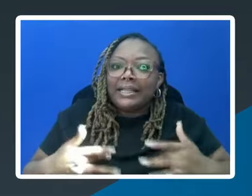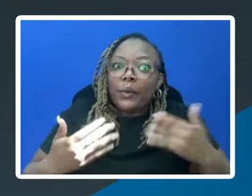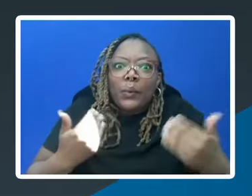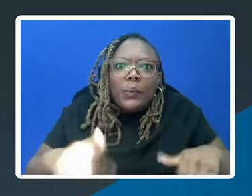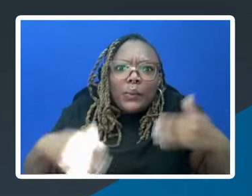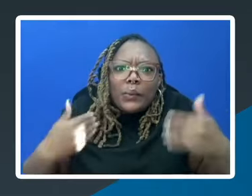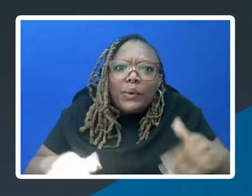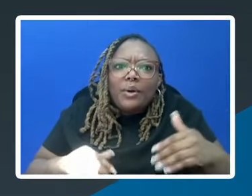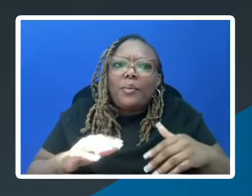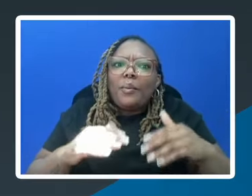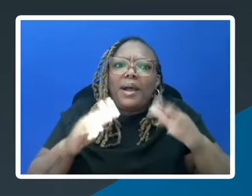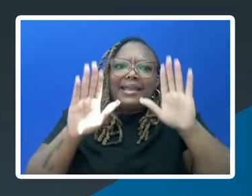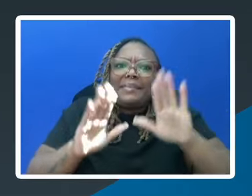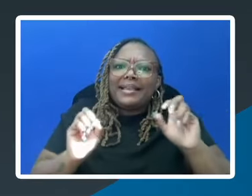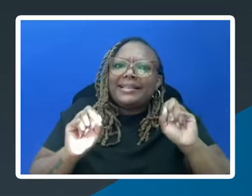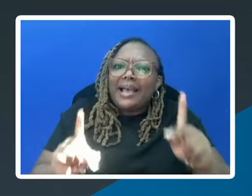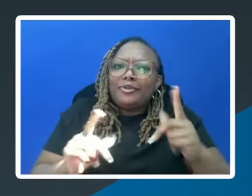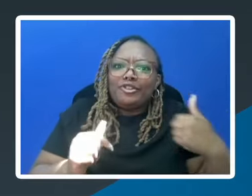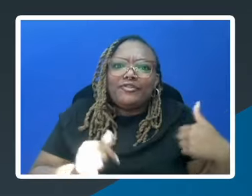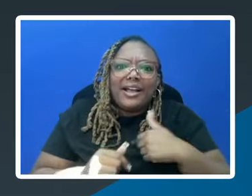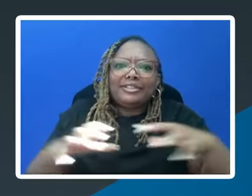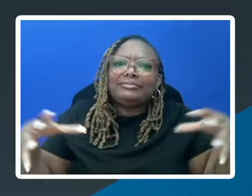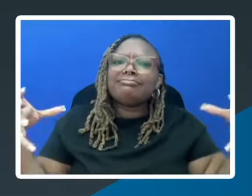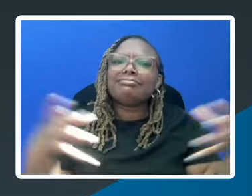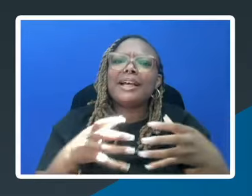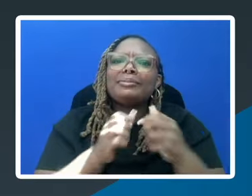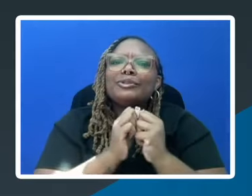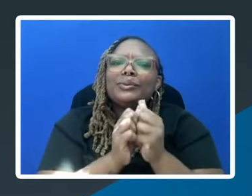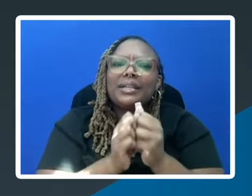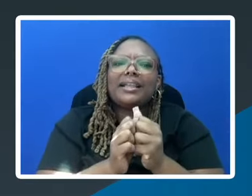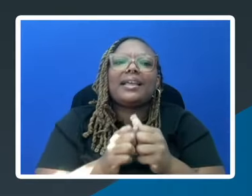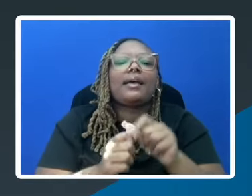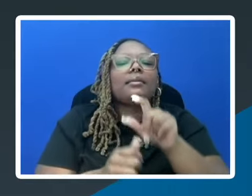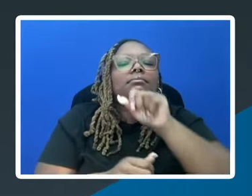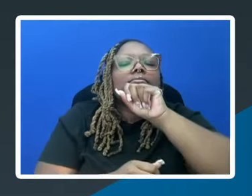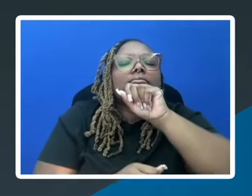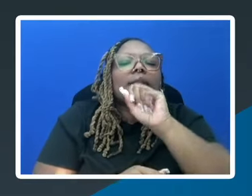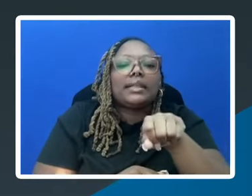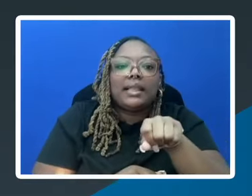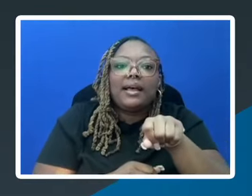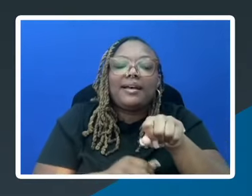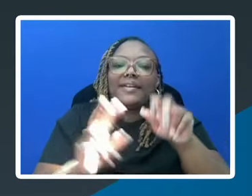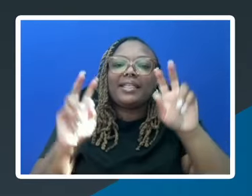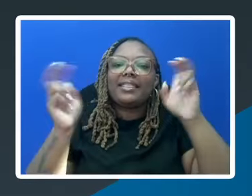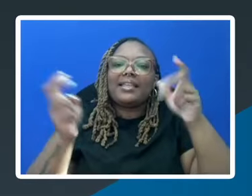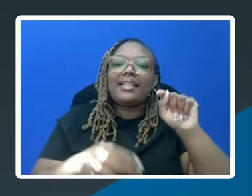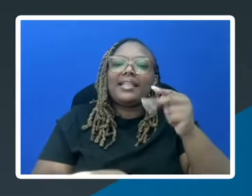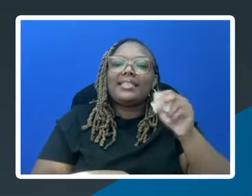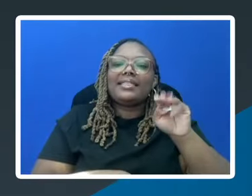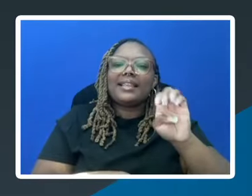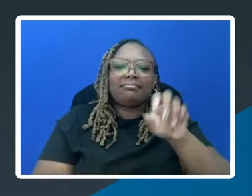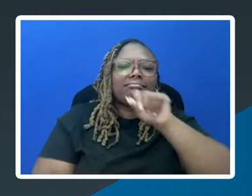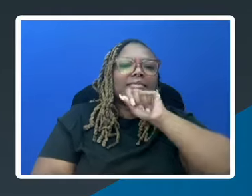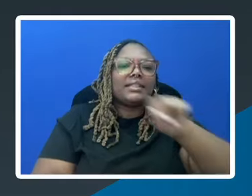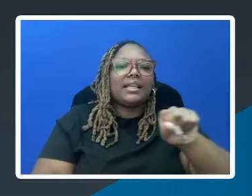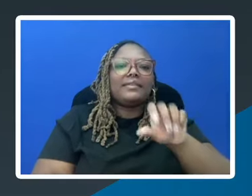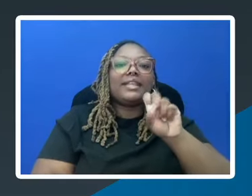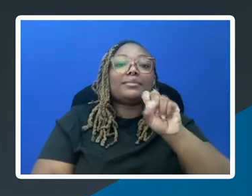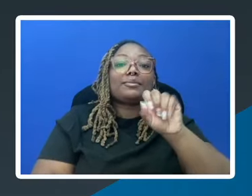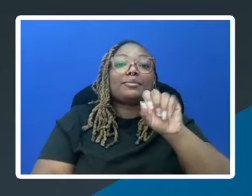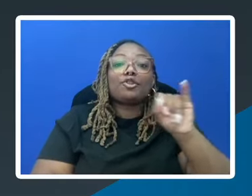what a great opportunity for us to come together. And I love the theme that Smithsonian Education has come up with,